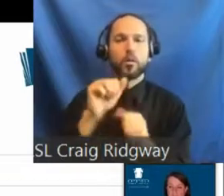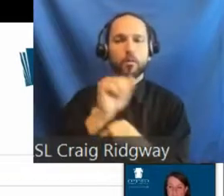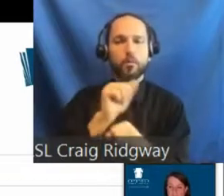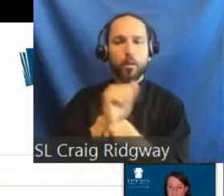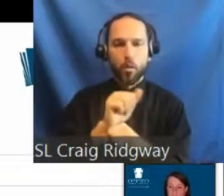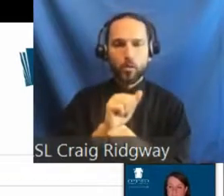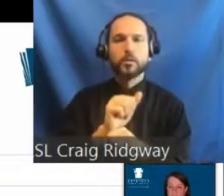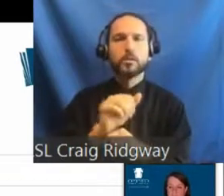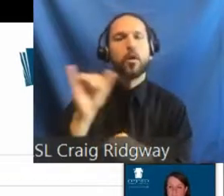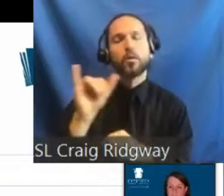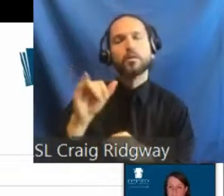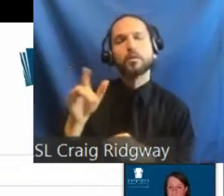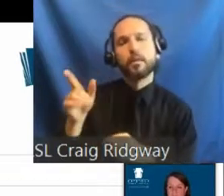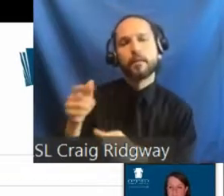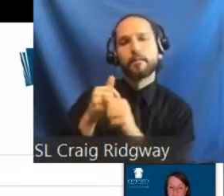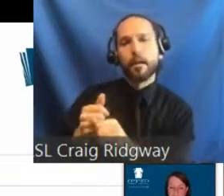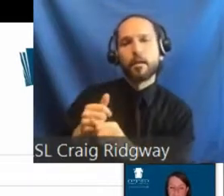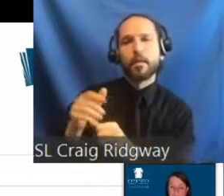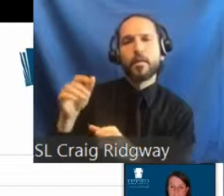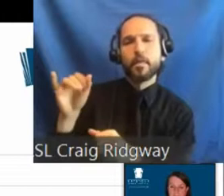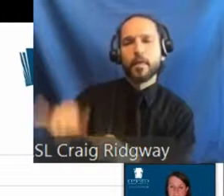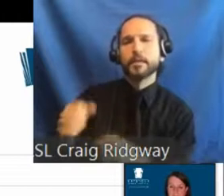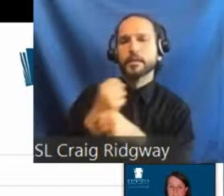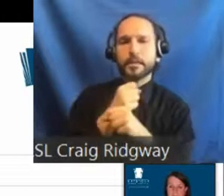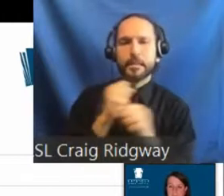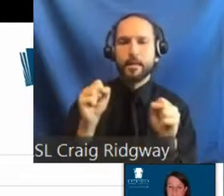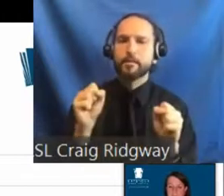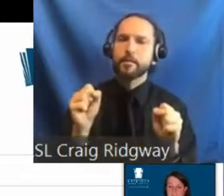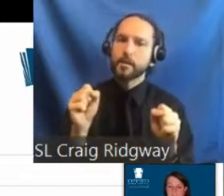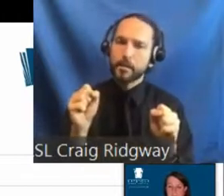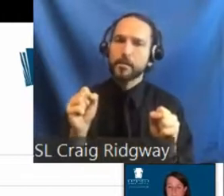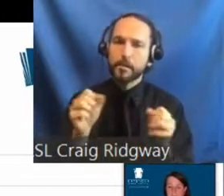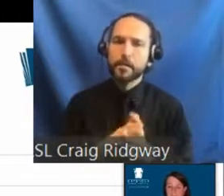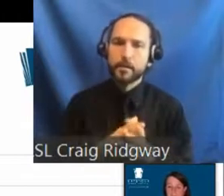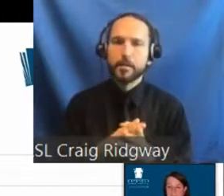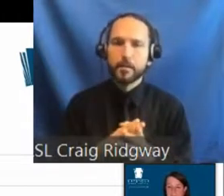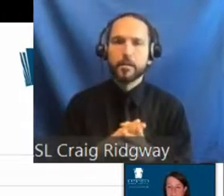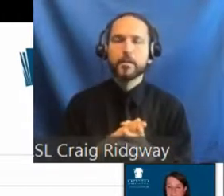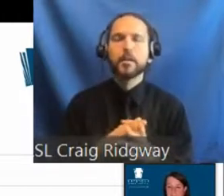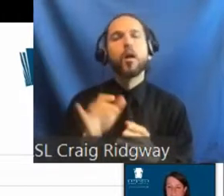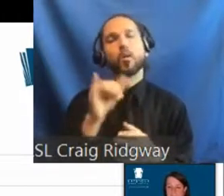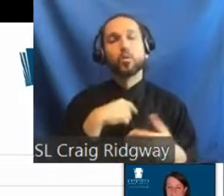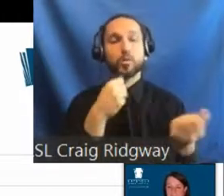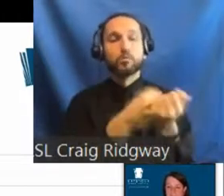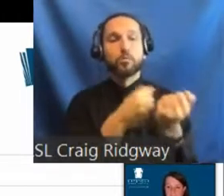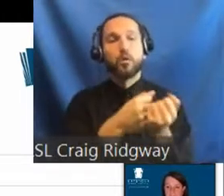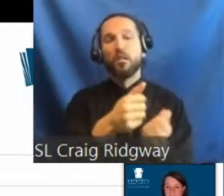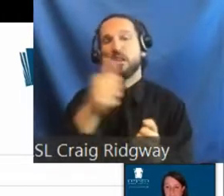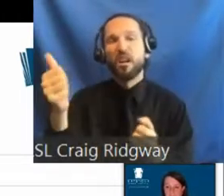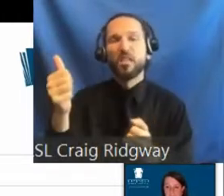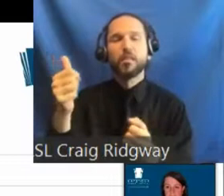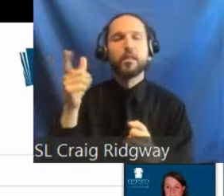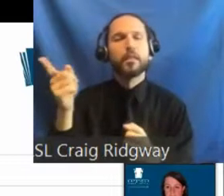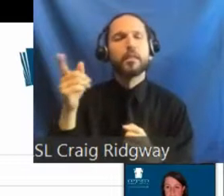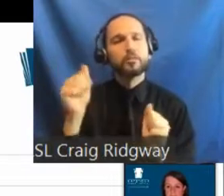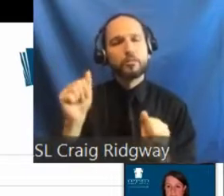with consideration to important safety protocols. We support others as they navigate the